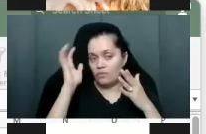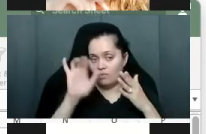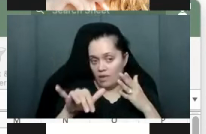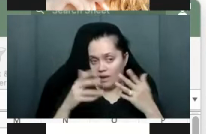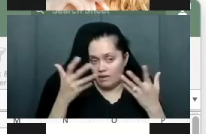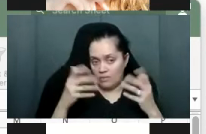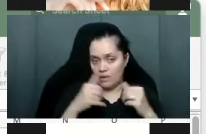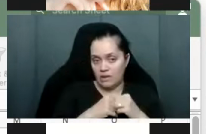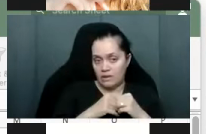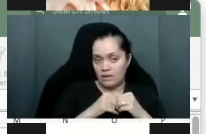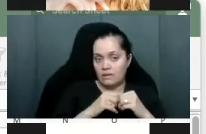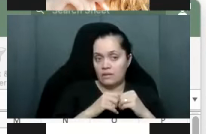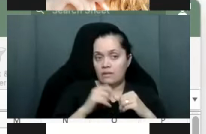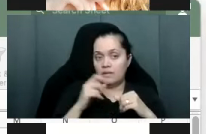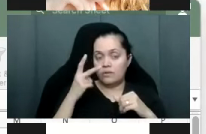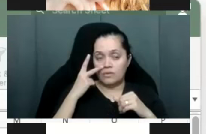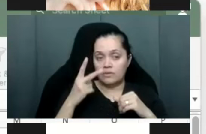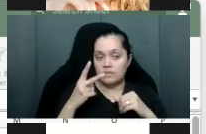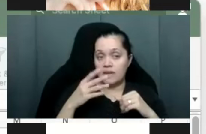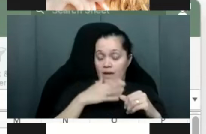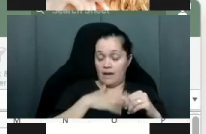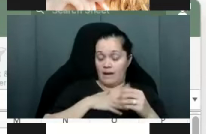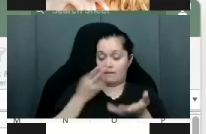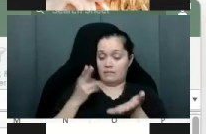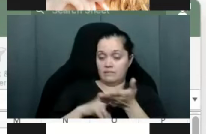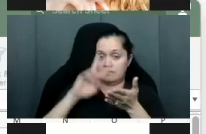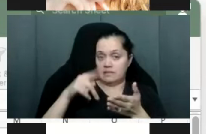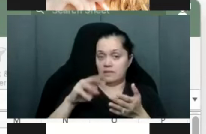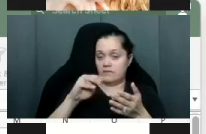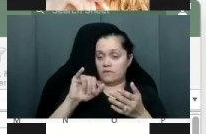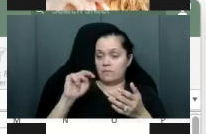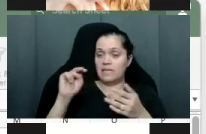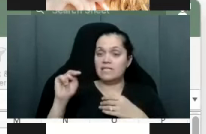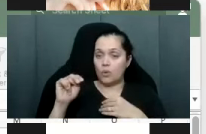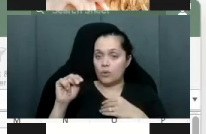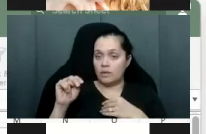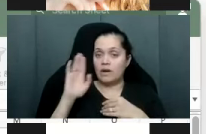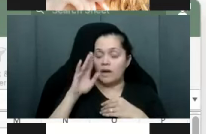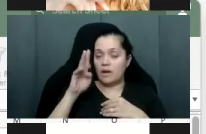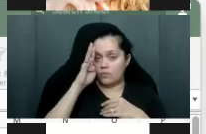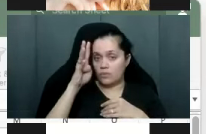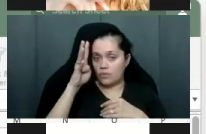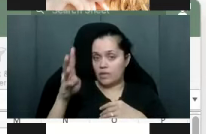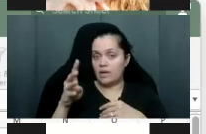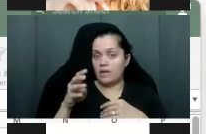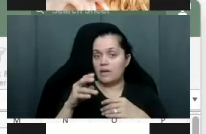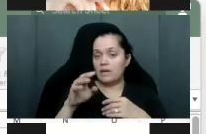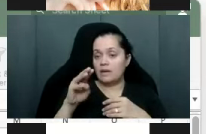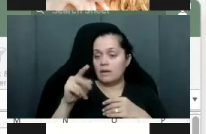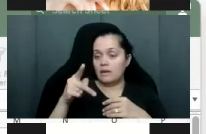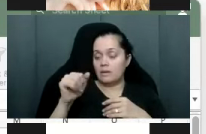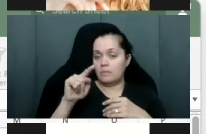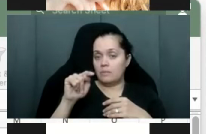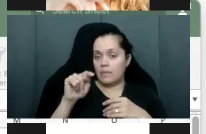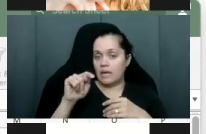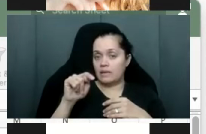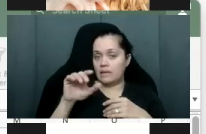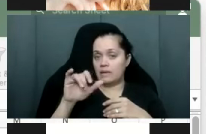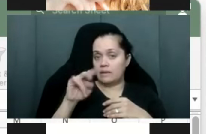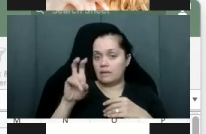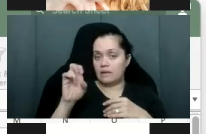Illinois. You can see I have signed up for Minnesota. I will create a Padlet canvas